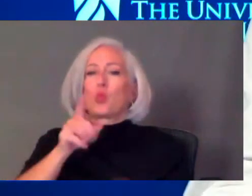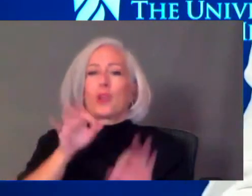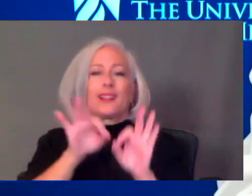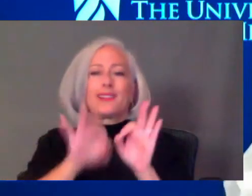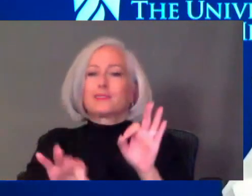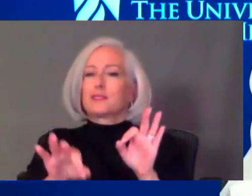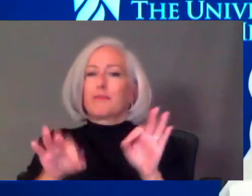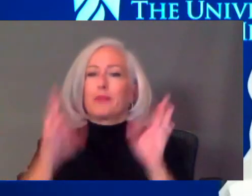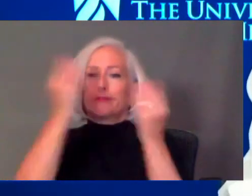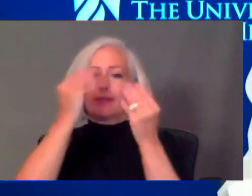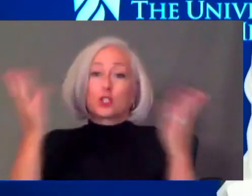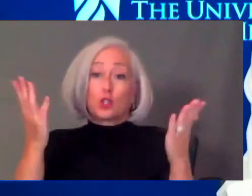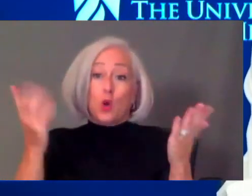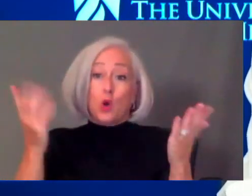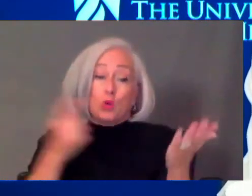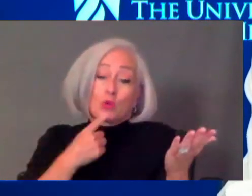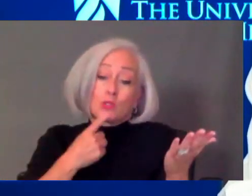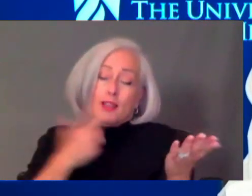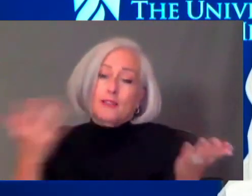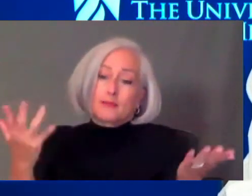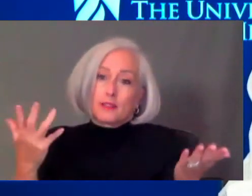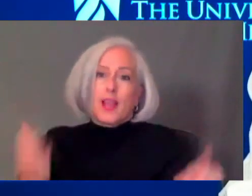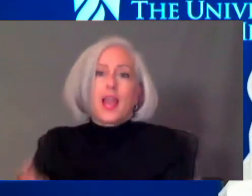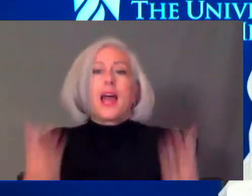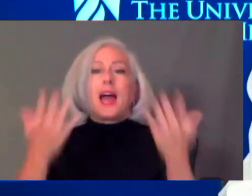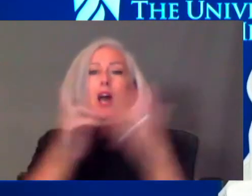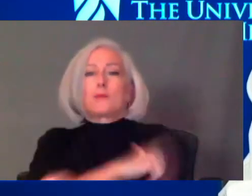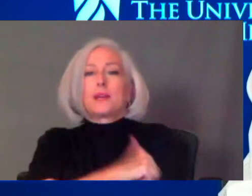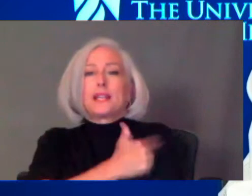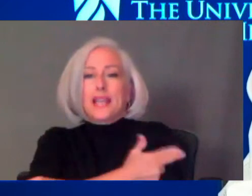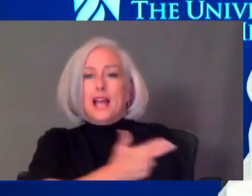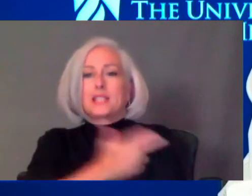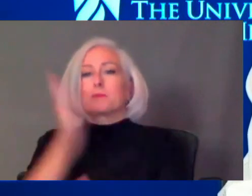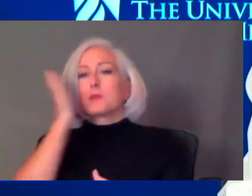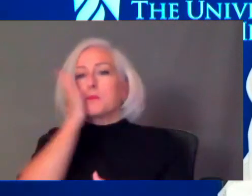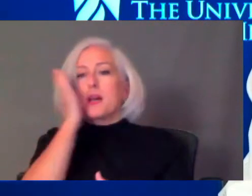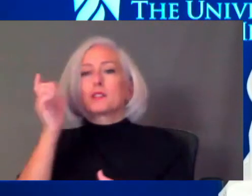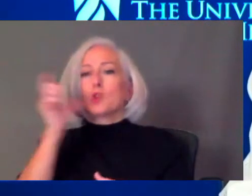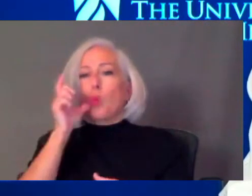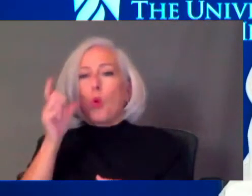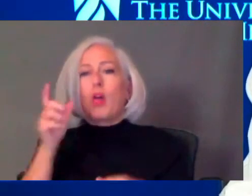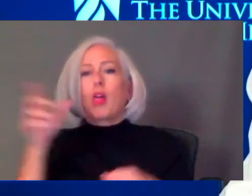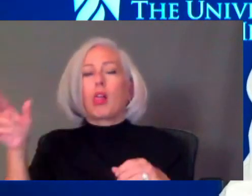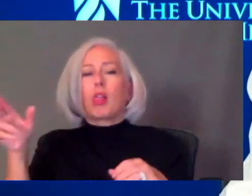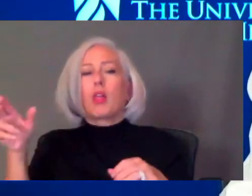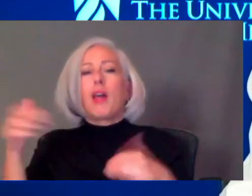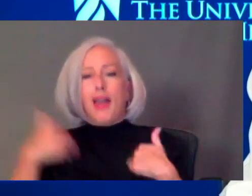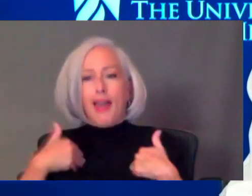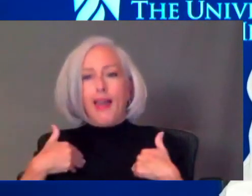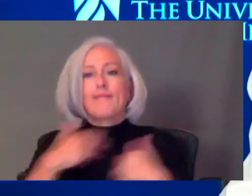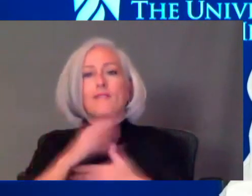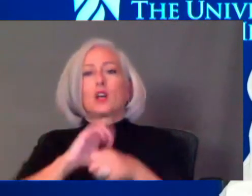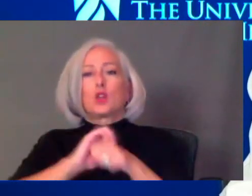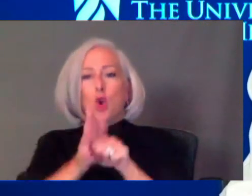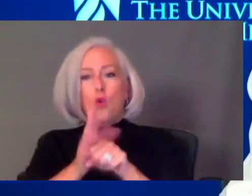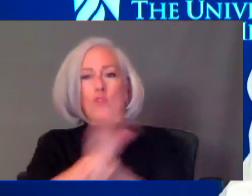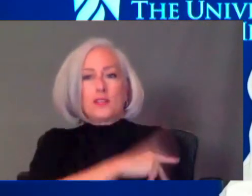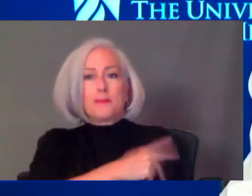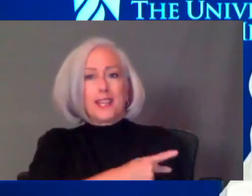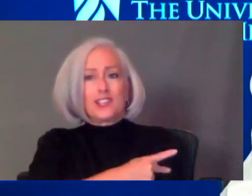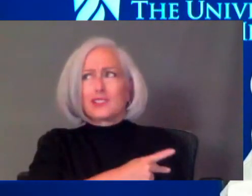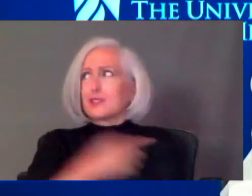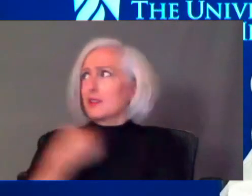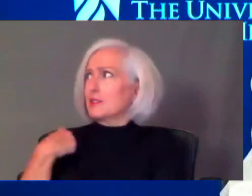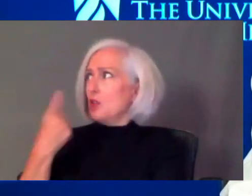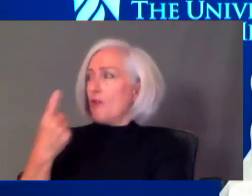the hospital. We were full before. Now we're full. Plus we've got another two entire. If you try to wrap